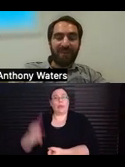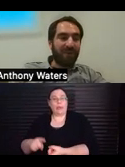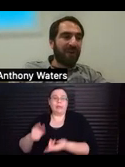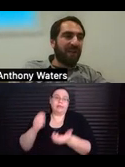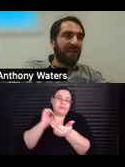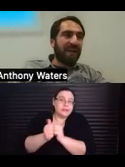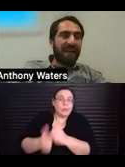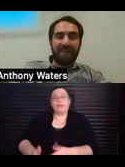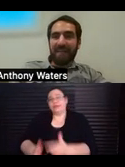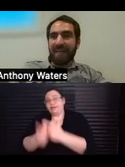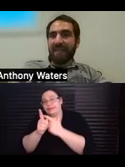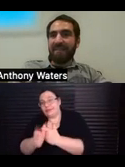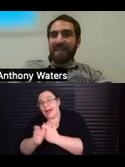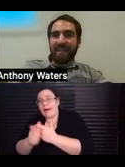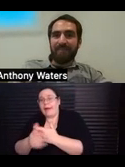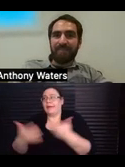running or